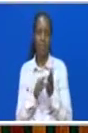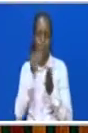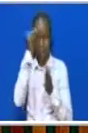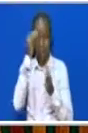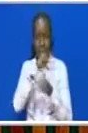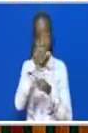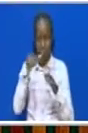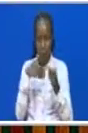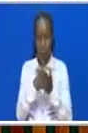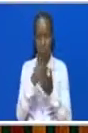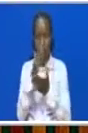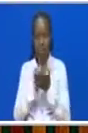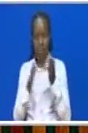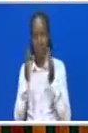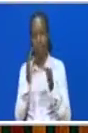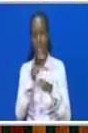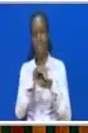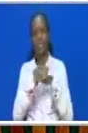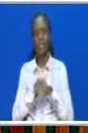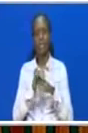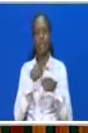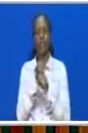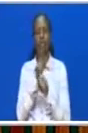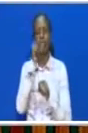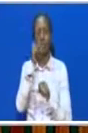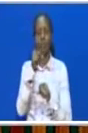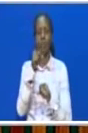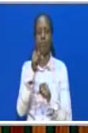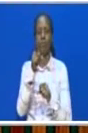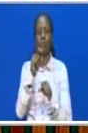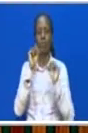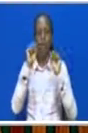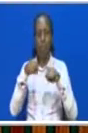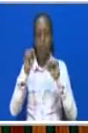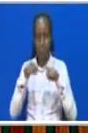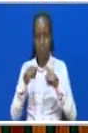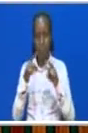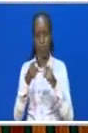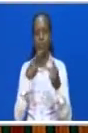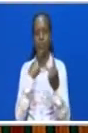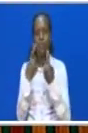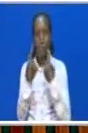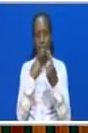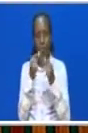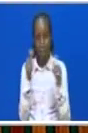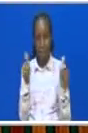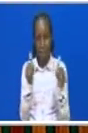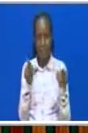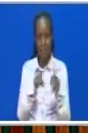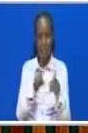these parts of English to make you be able to speak well and to write